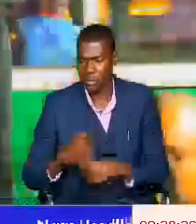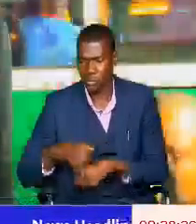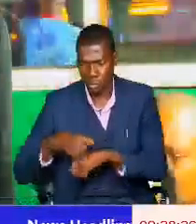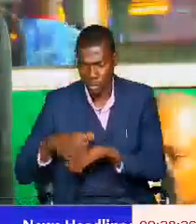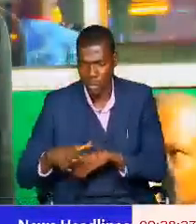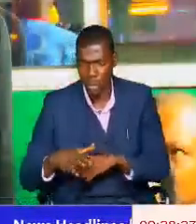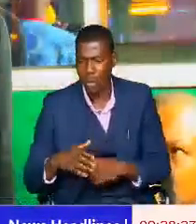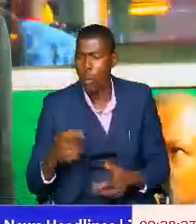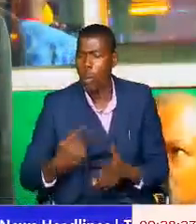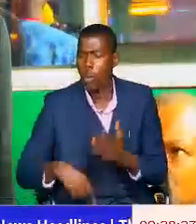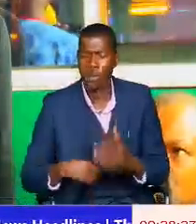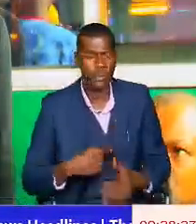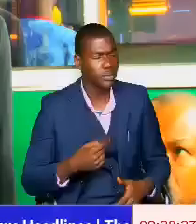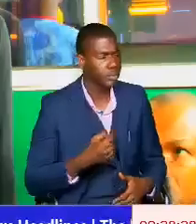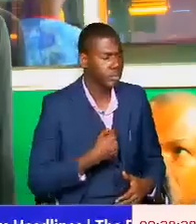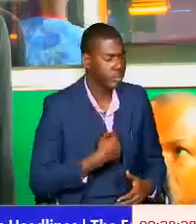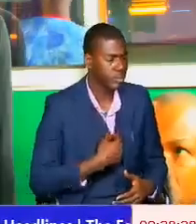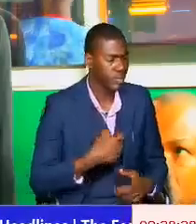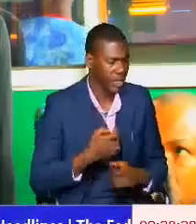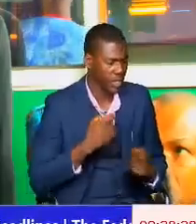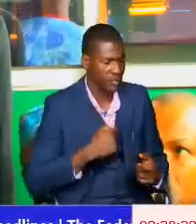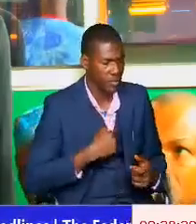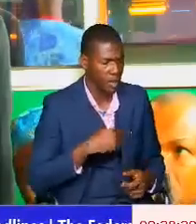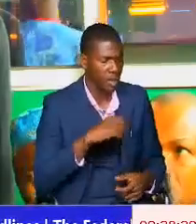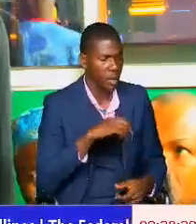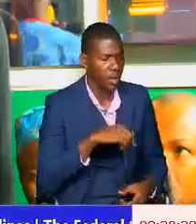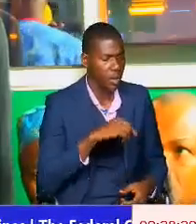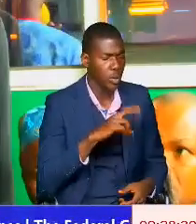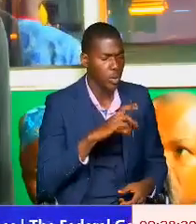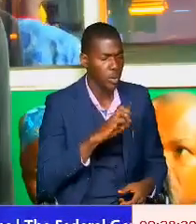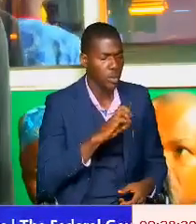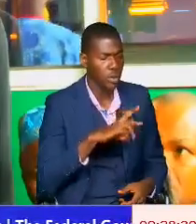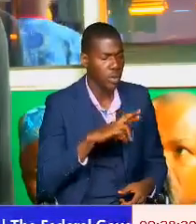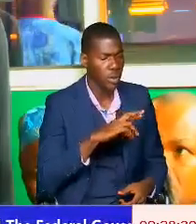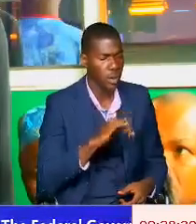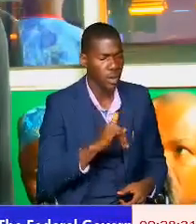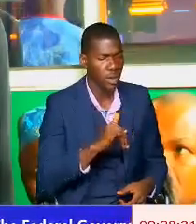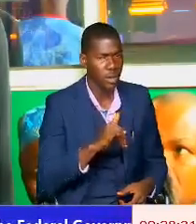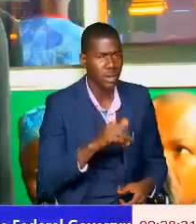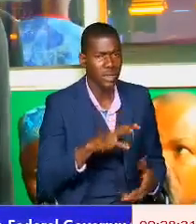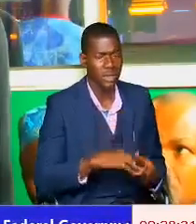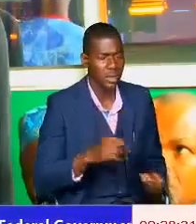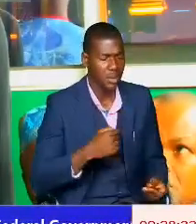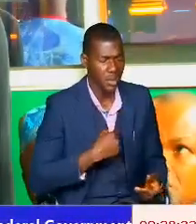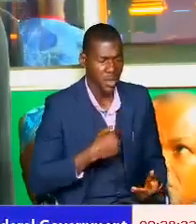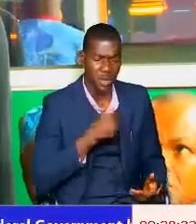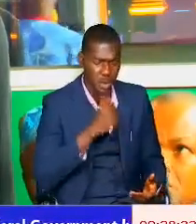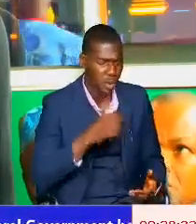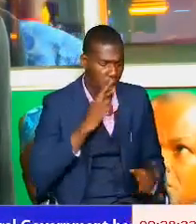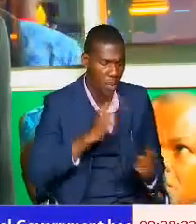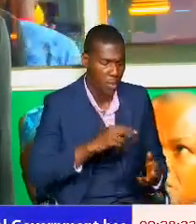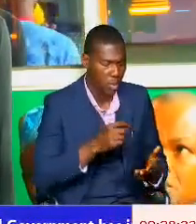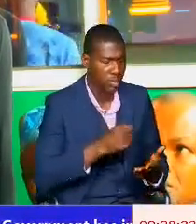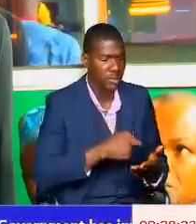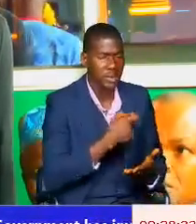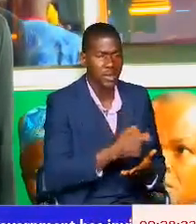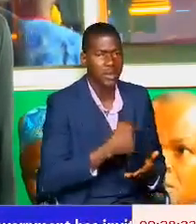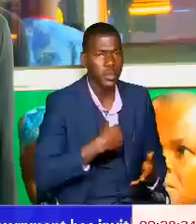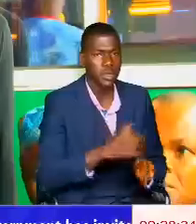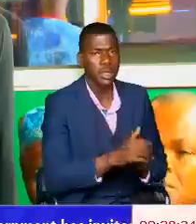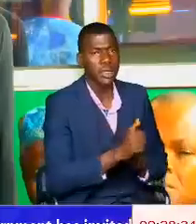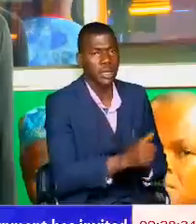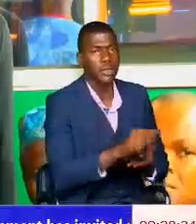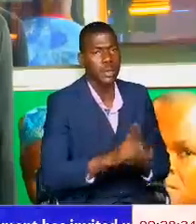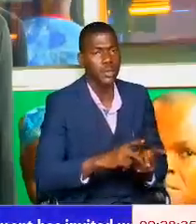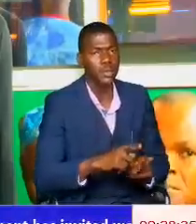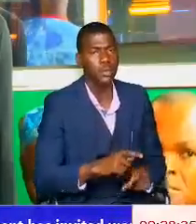was that I was served with a query. It said I failed to make an entry. I led a team of